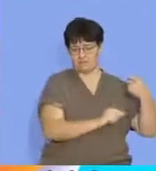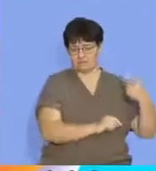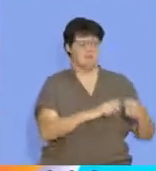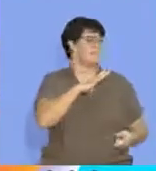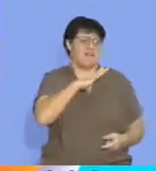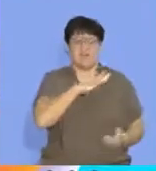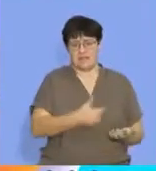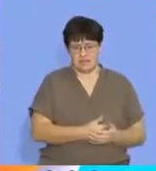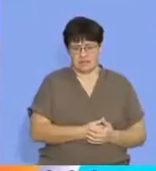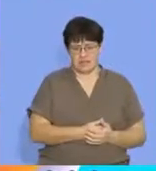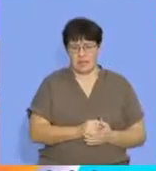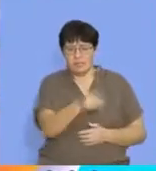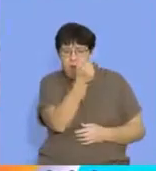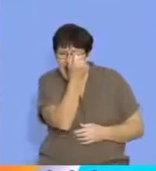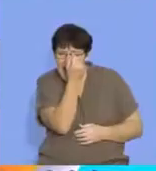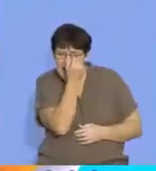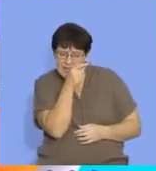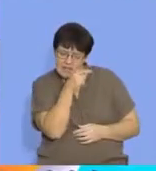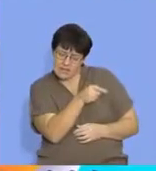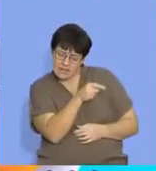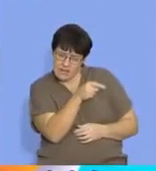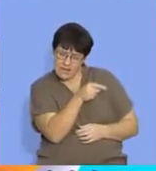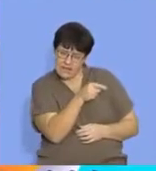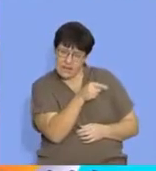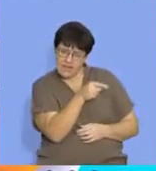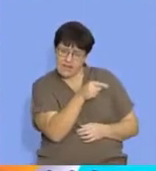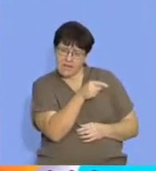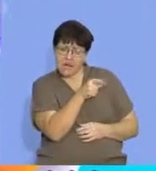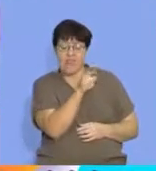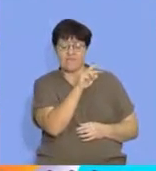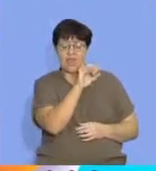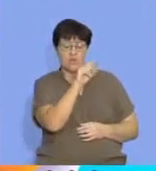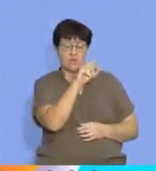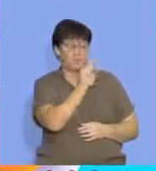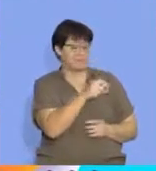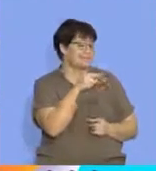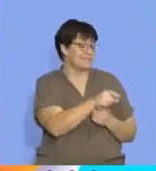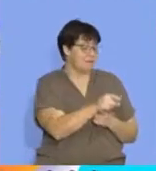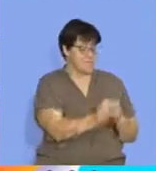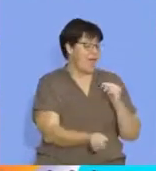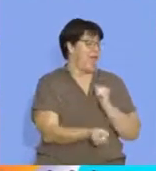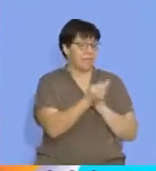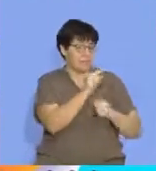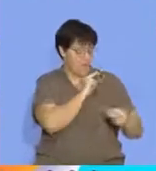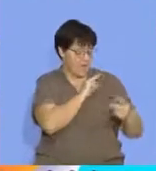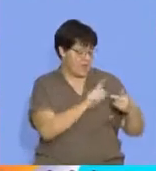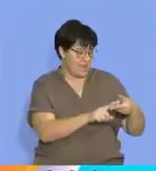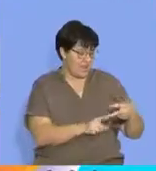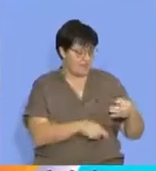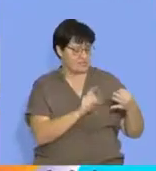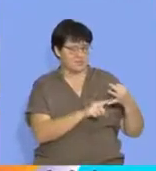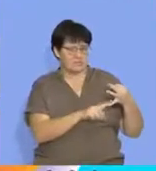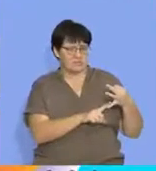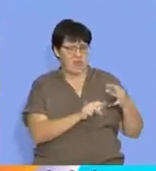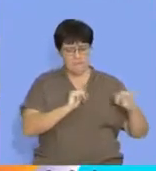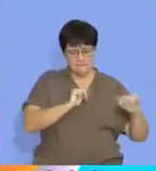on one. That is fine, all right? But you need to understand the concept of the viruses, what can cause them, right,